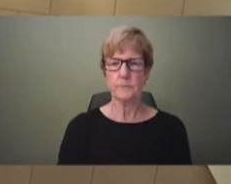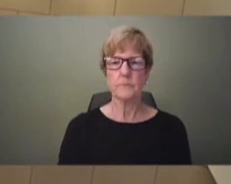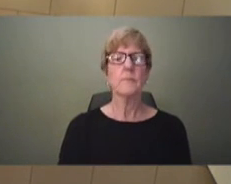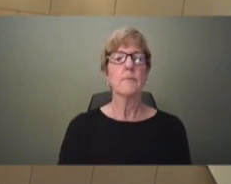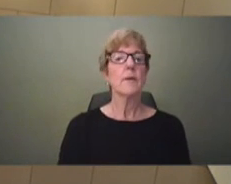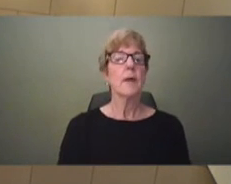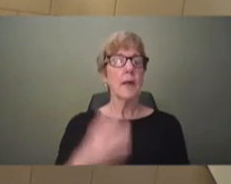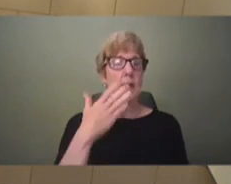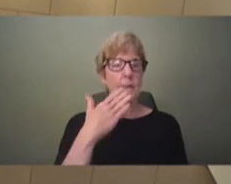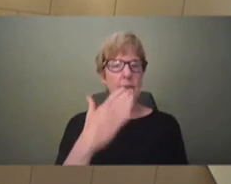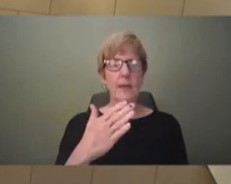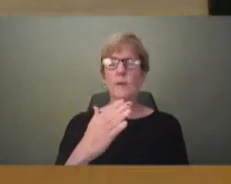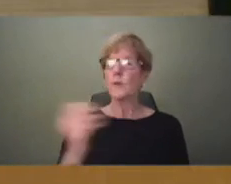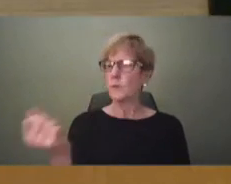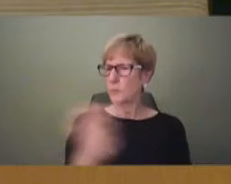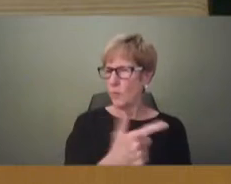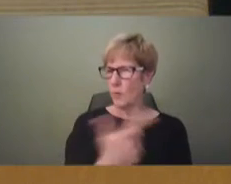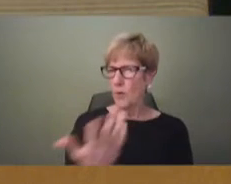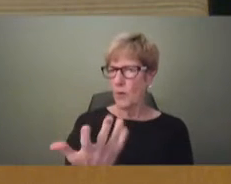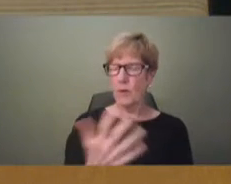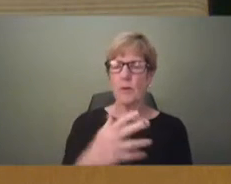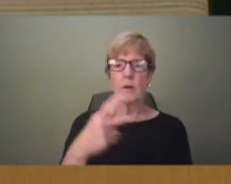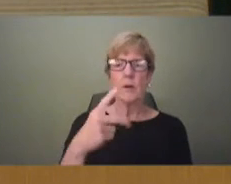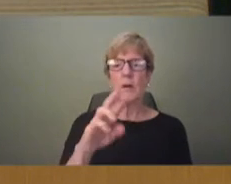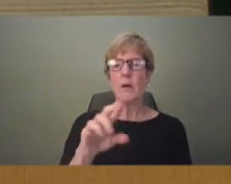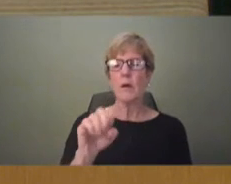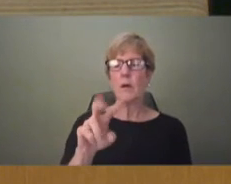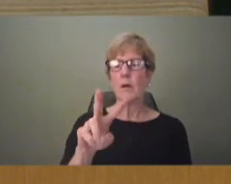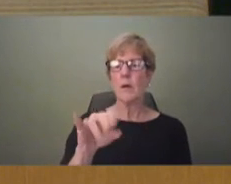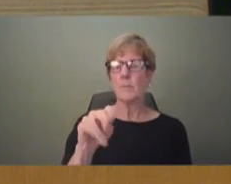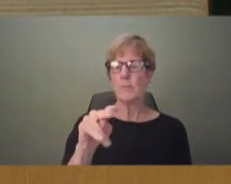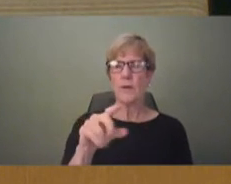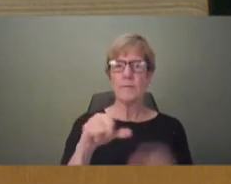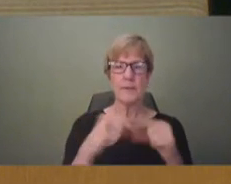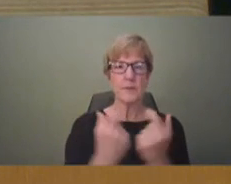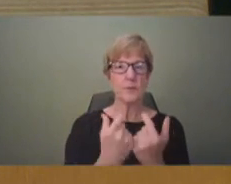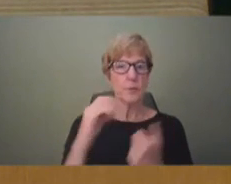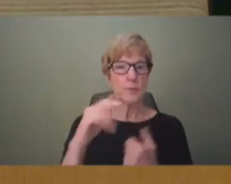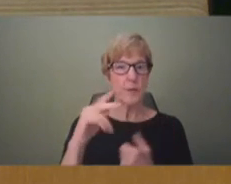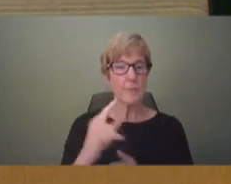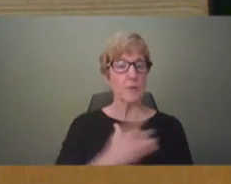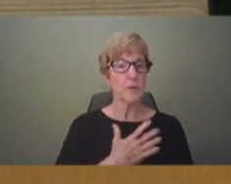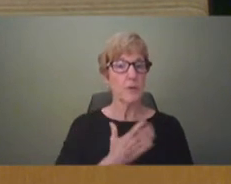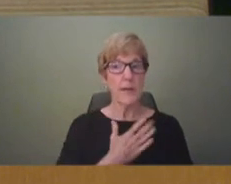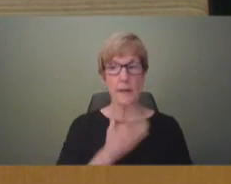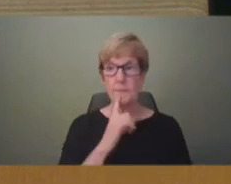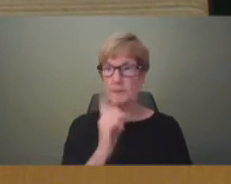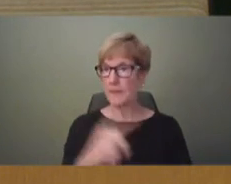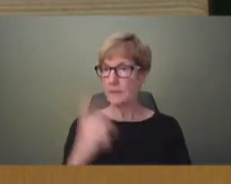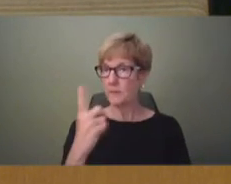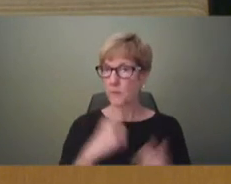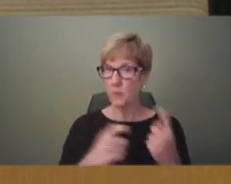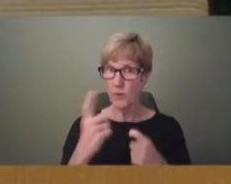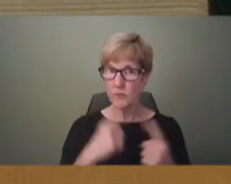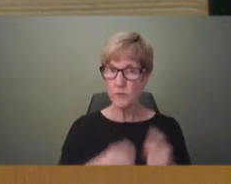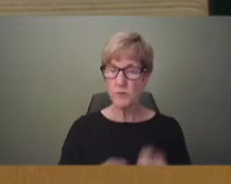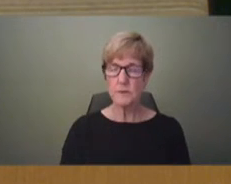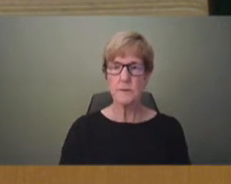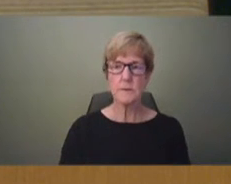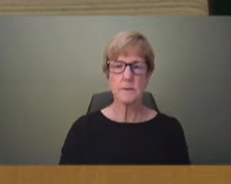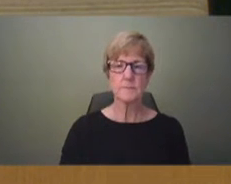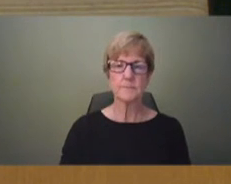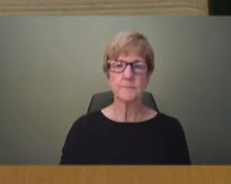Zona committee Keith mcvan representing Providence group Capital we're happy to answer questions I think Dave has summarized the petition uh